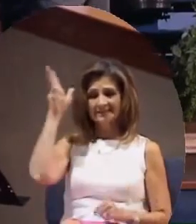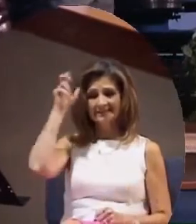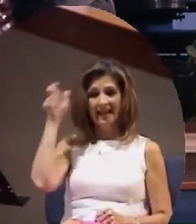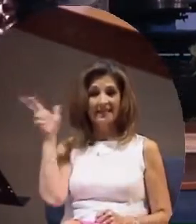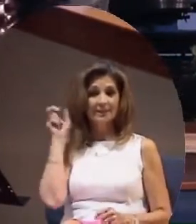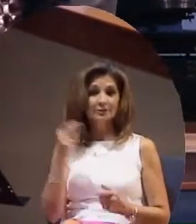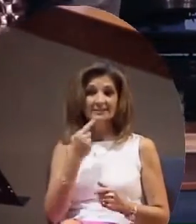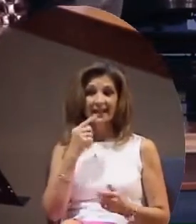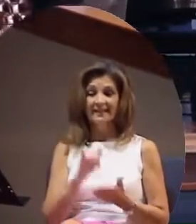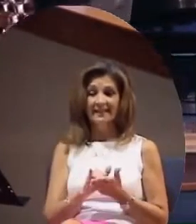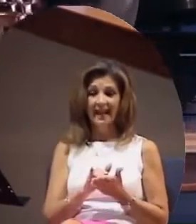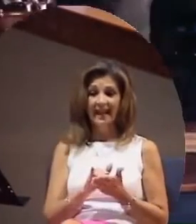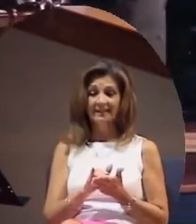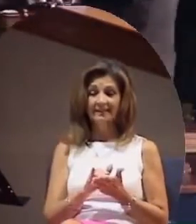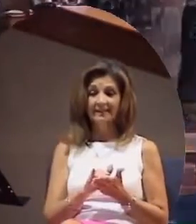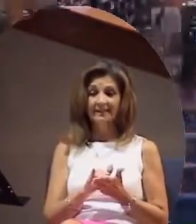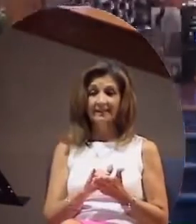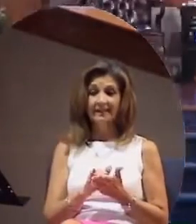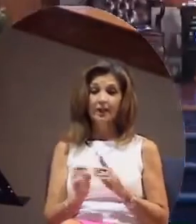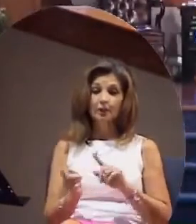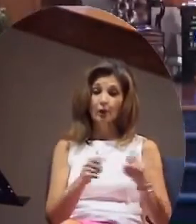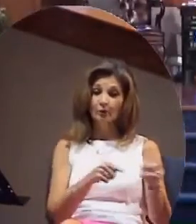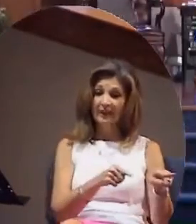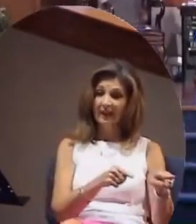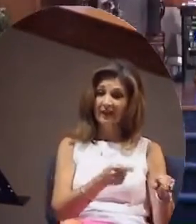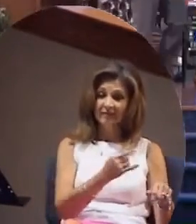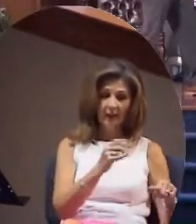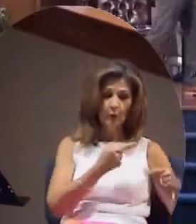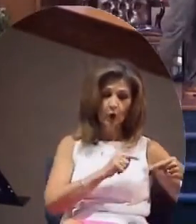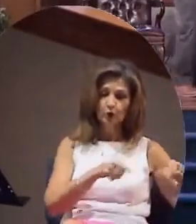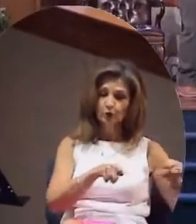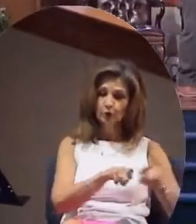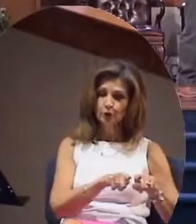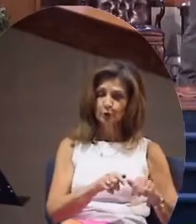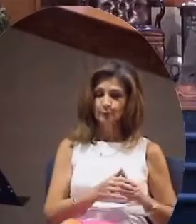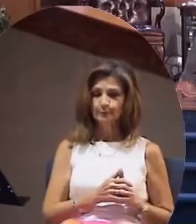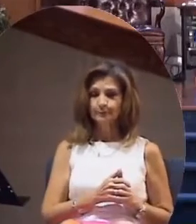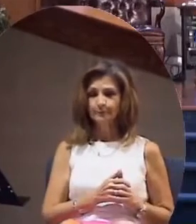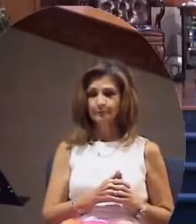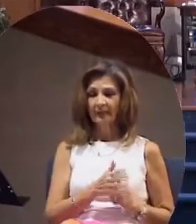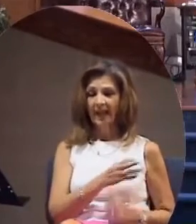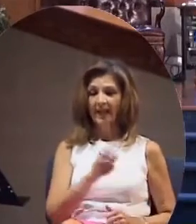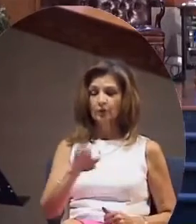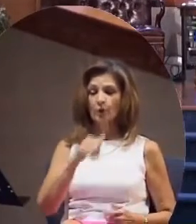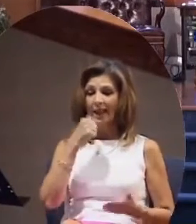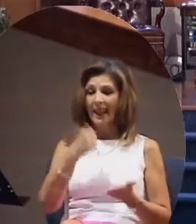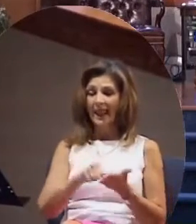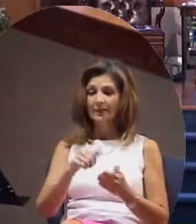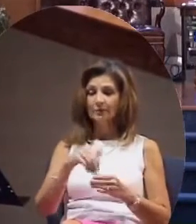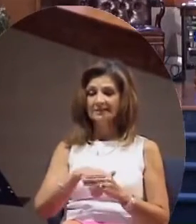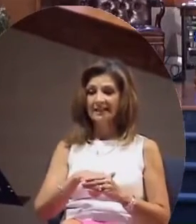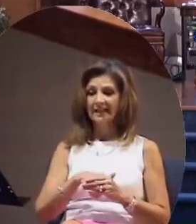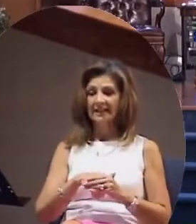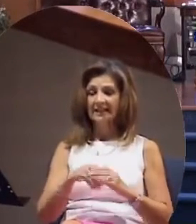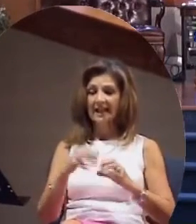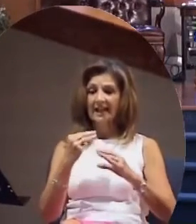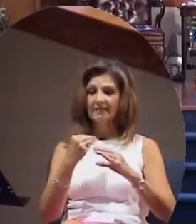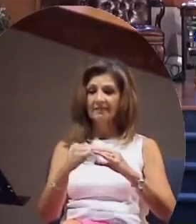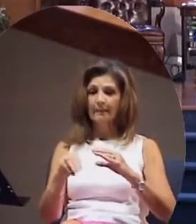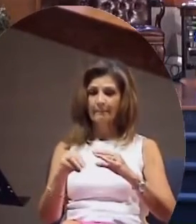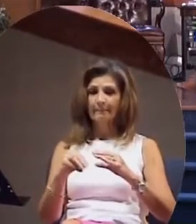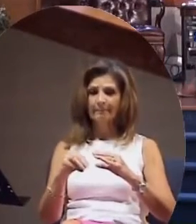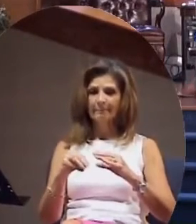you say that, you're going to get over there. What are you going to do when they hurt your feelings? And your letter is going to be in the post office more than it is in the church